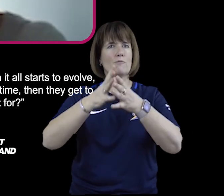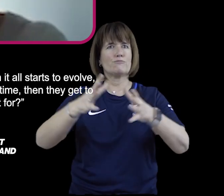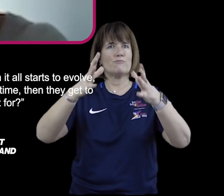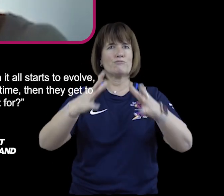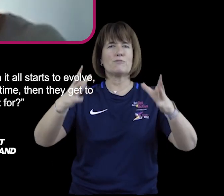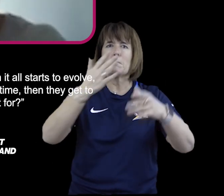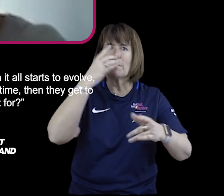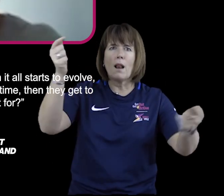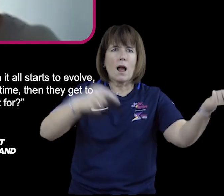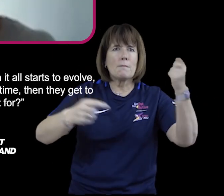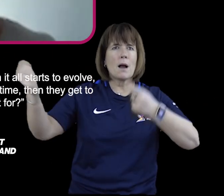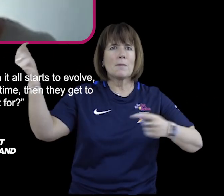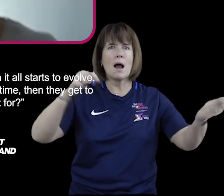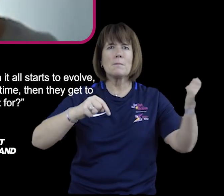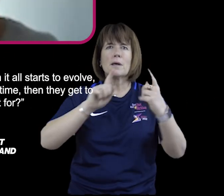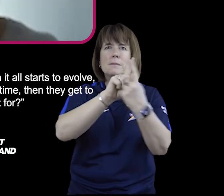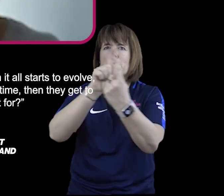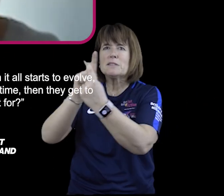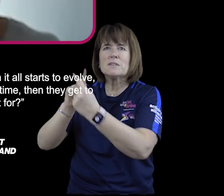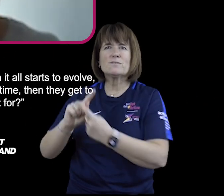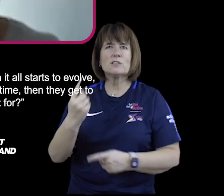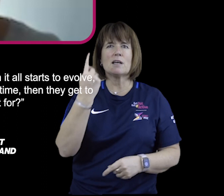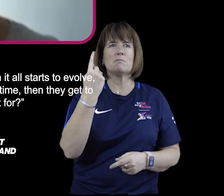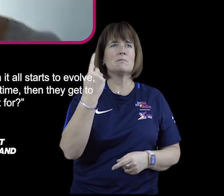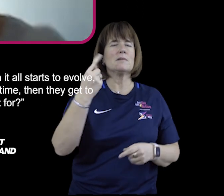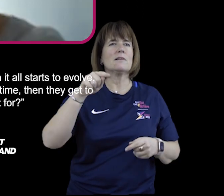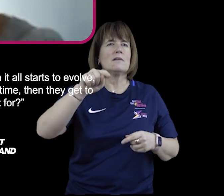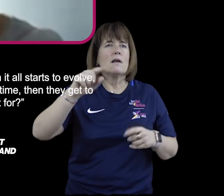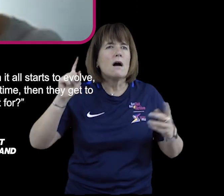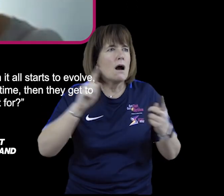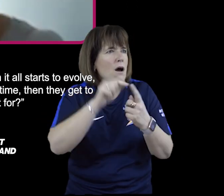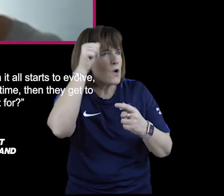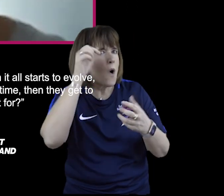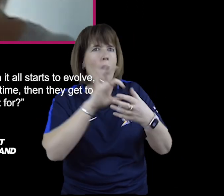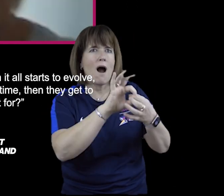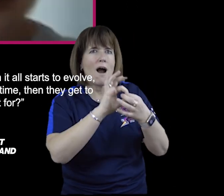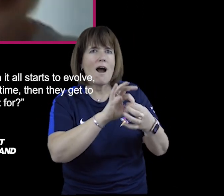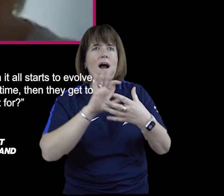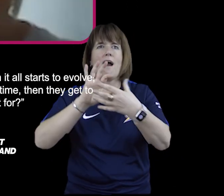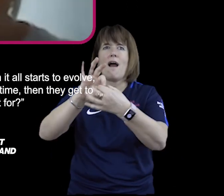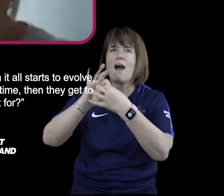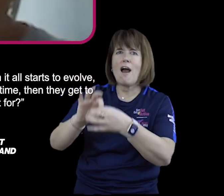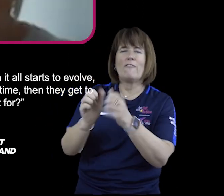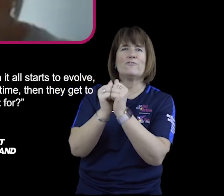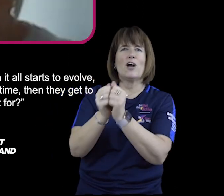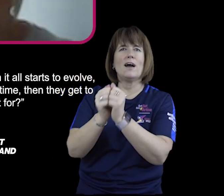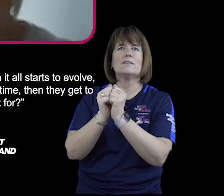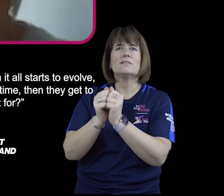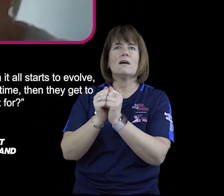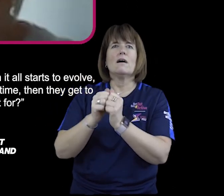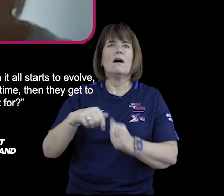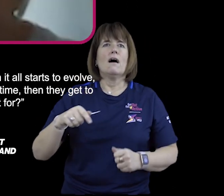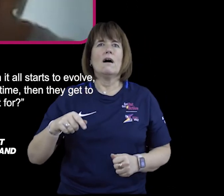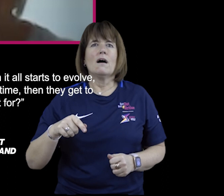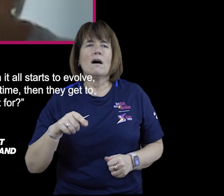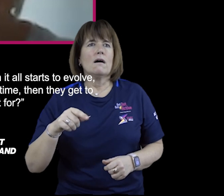people coming in, and they're meeting these people for the first time. Then they get to know that person, and then they tell their friends, and then